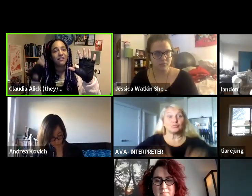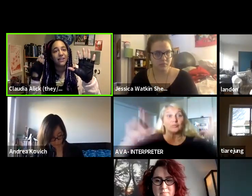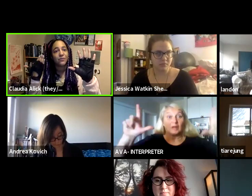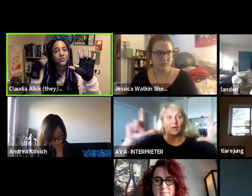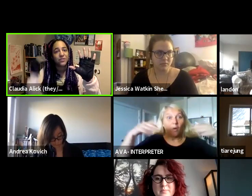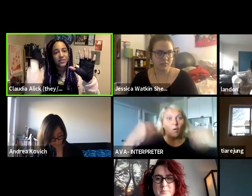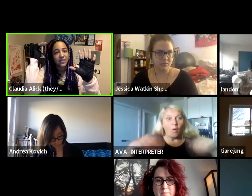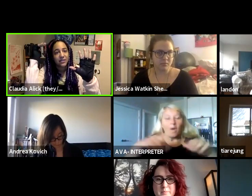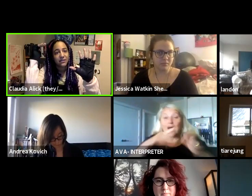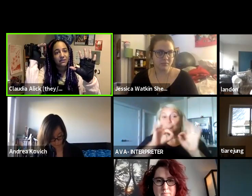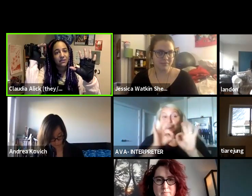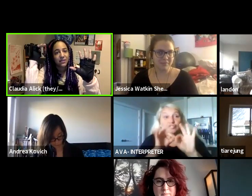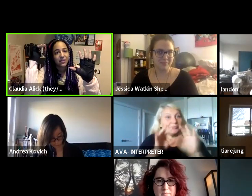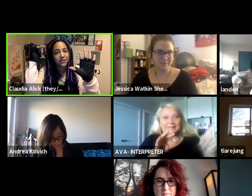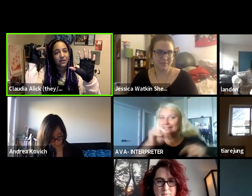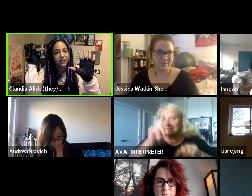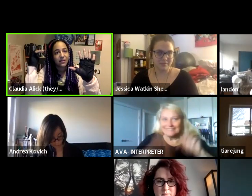be unable to see